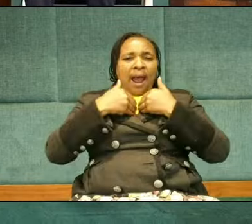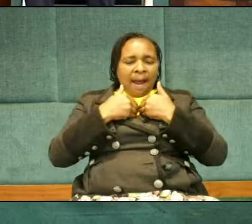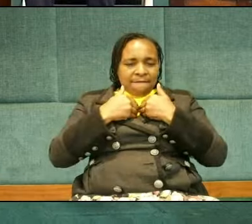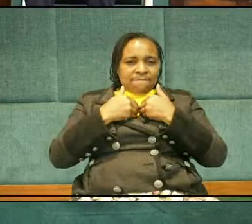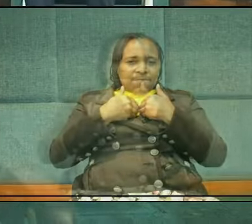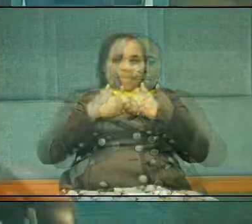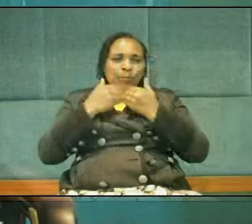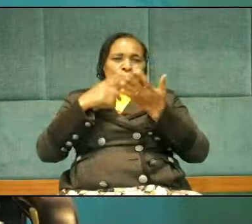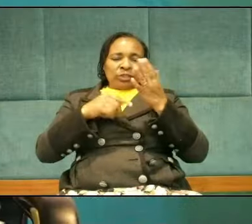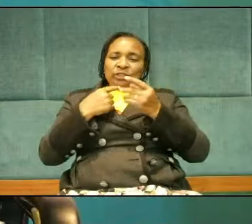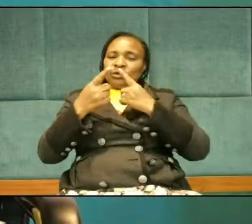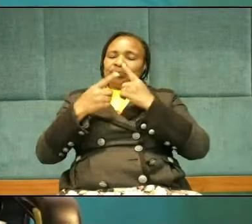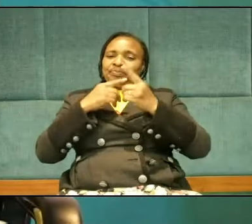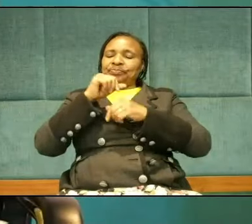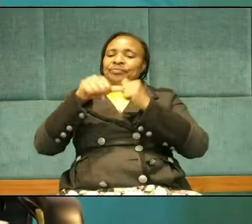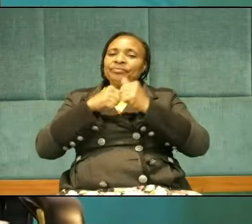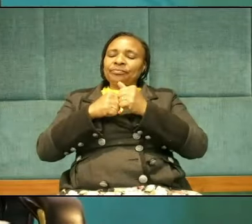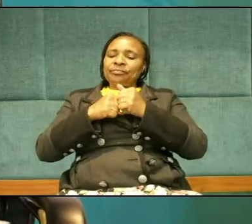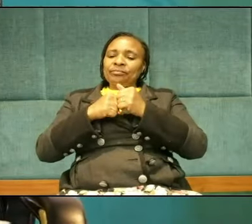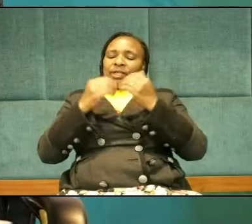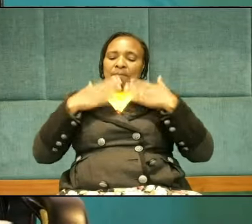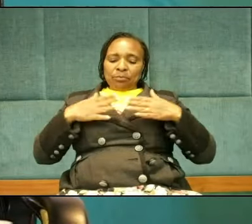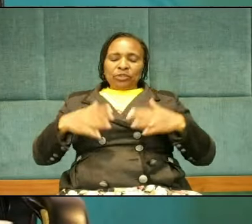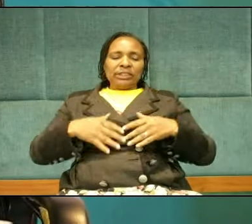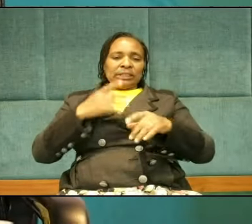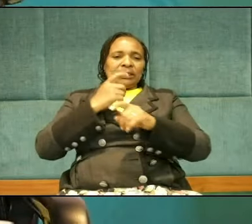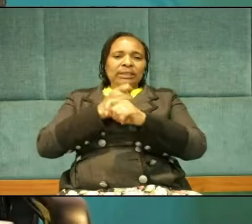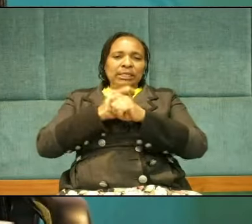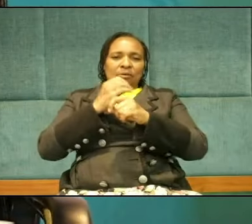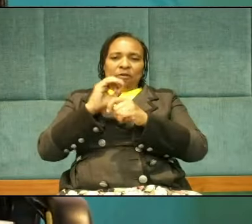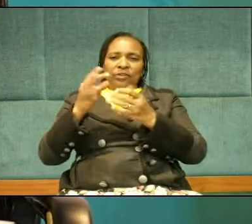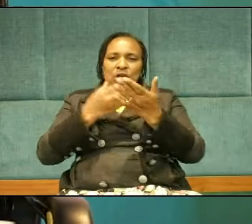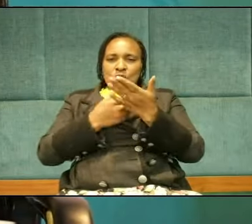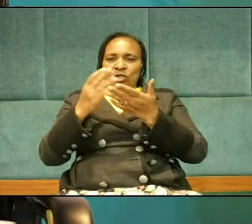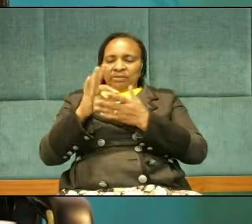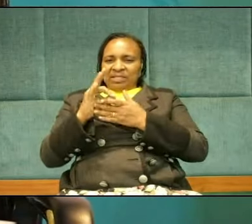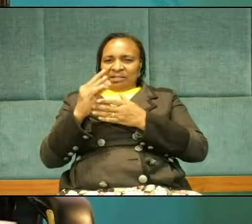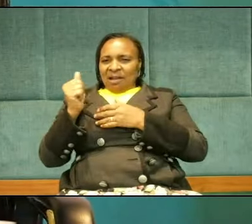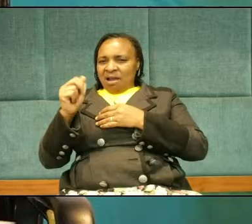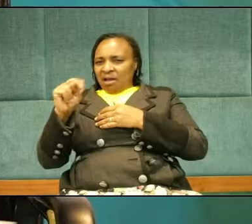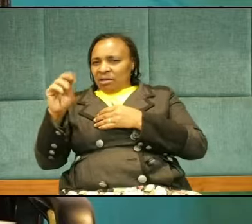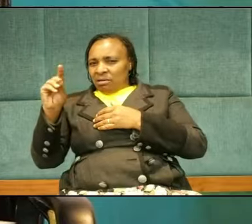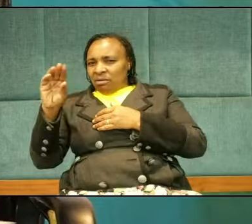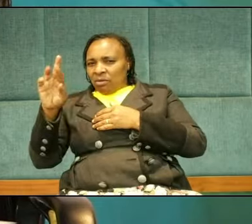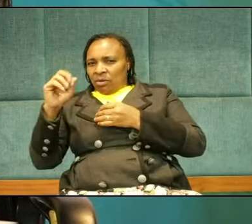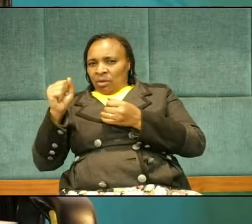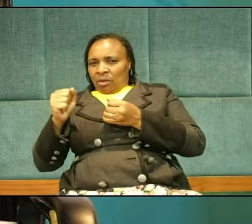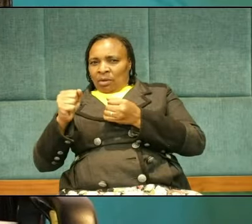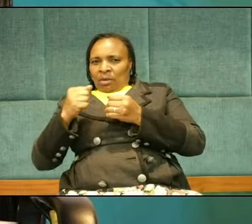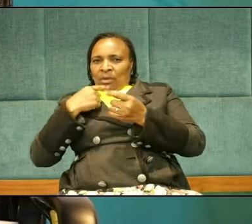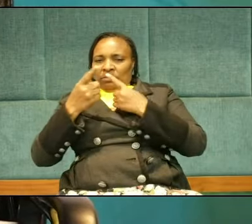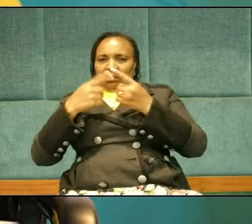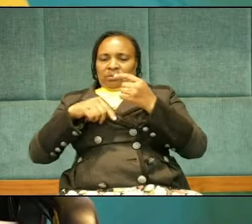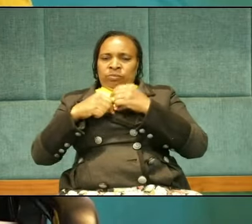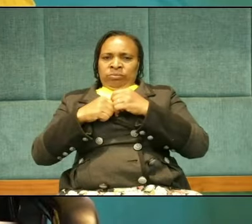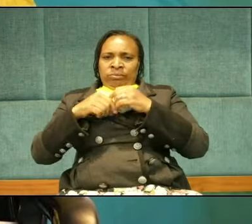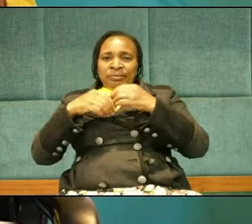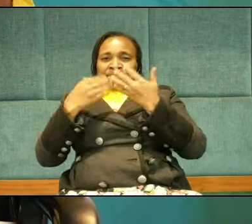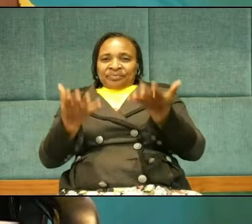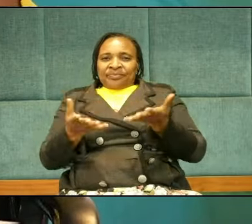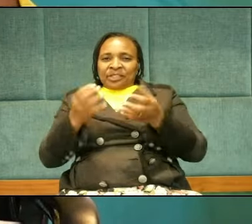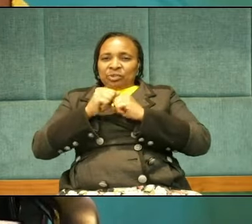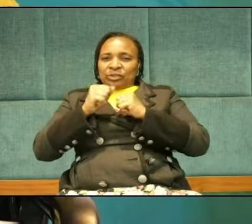spoken about having our bodies as a temple of the Holy Spirit. Andrew or Silas, can you tell us how the